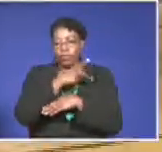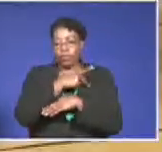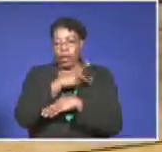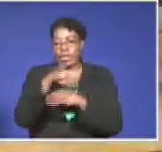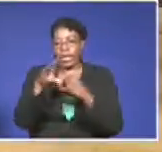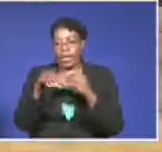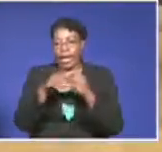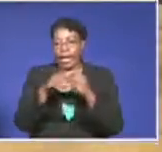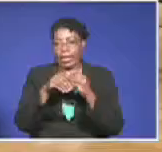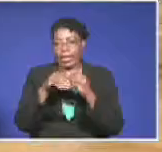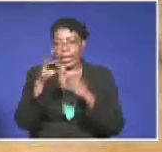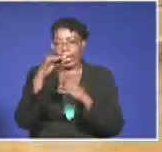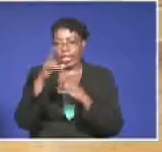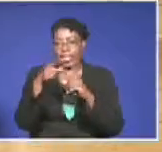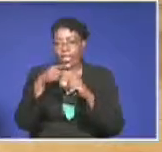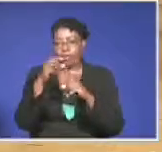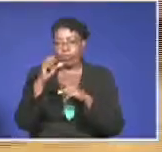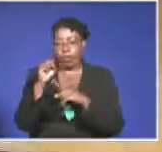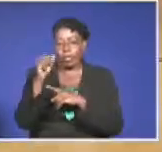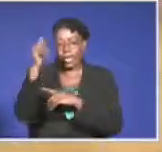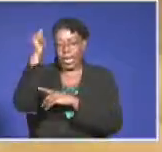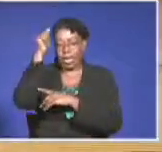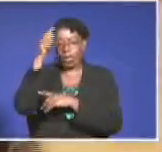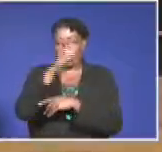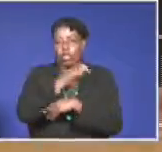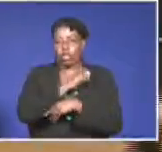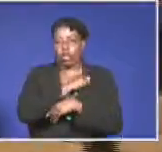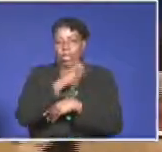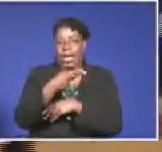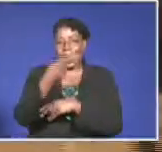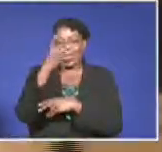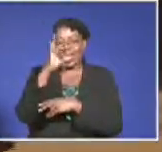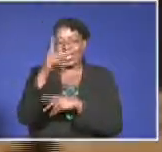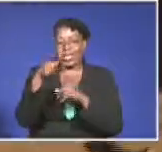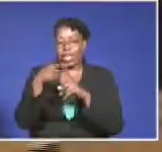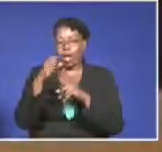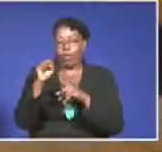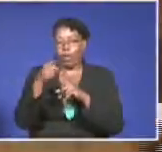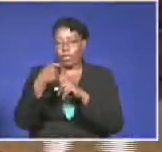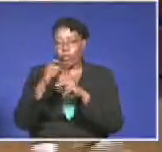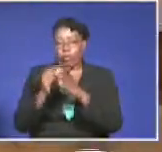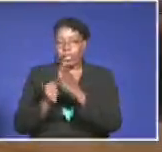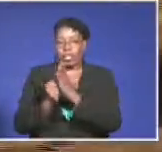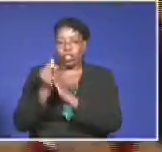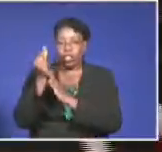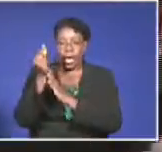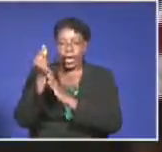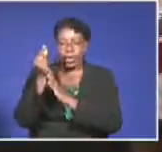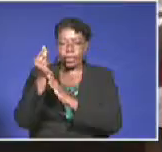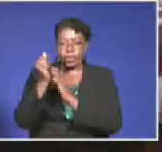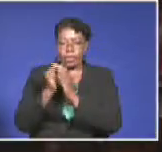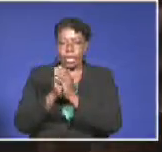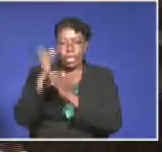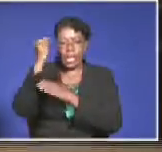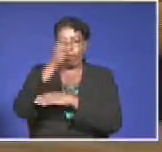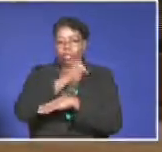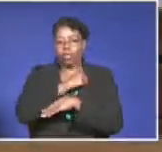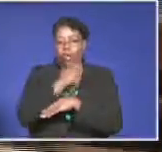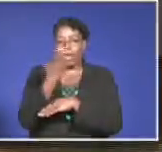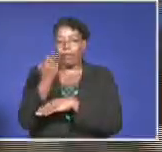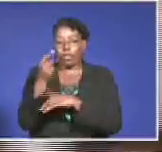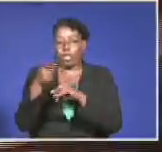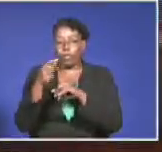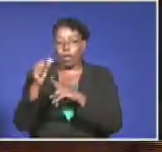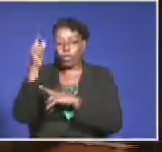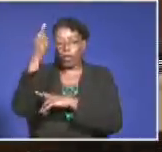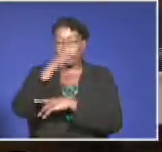18 and 15 respectively. Adrian Thompson posting a side-high 18 points for the Giants. Cameron Straunch chipping in with 14. Andreas Black